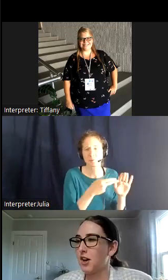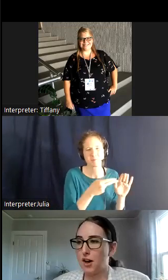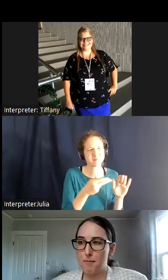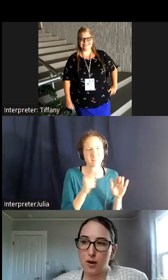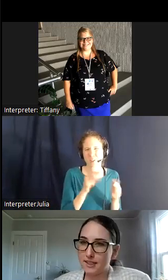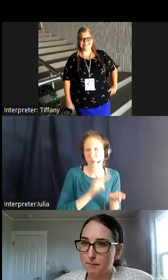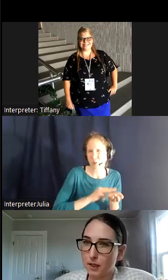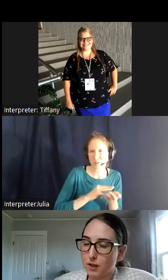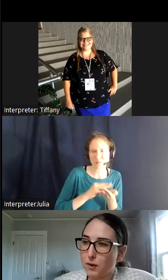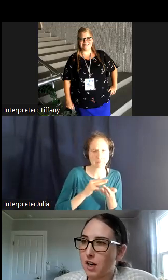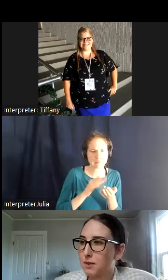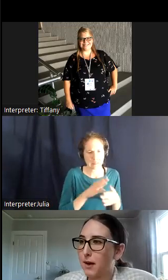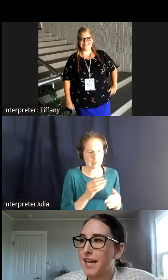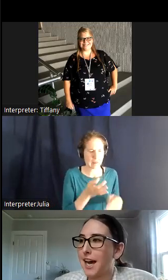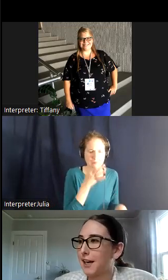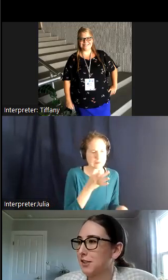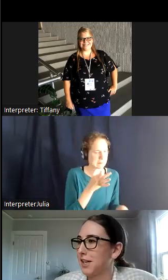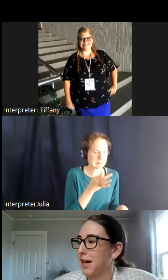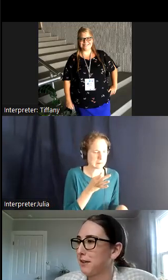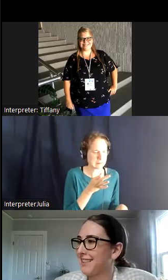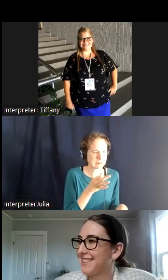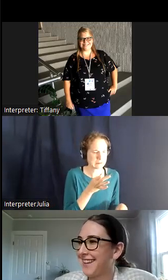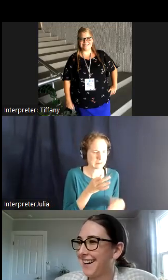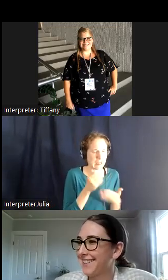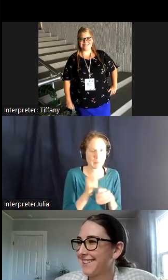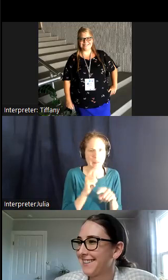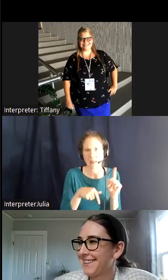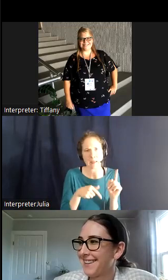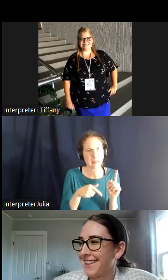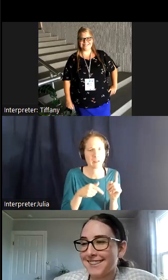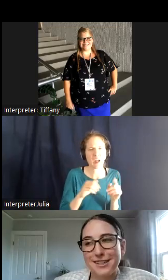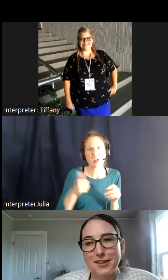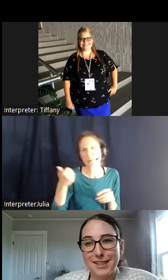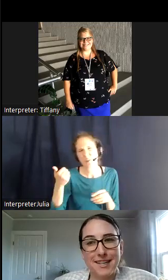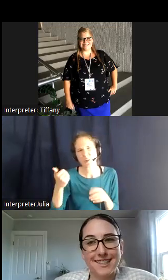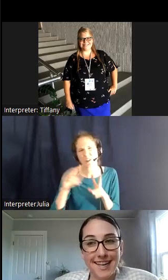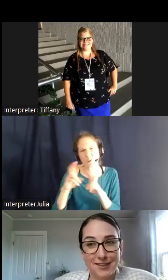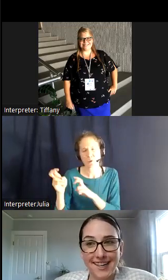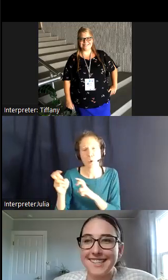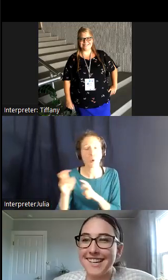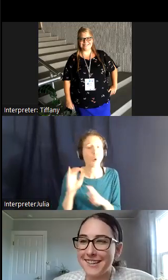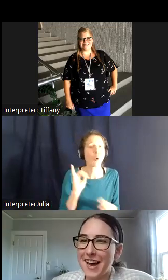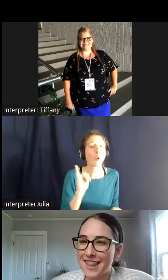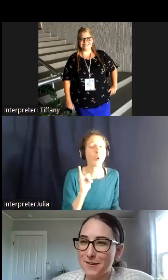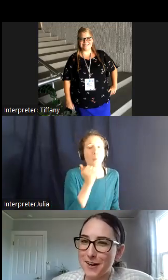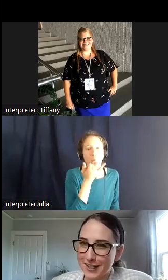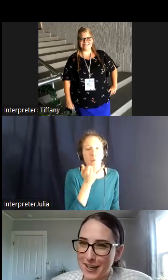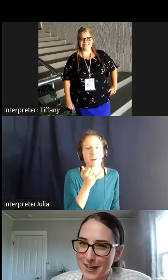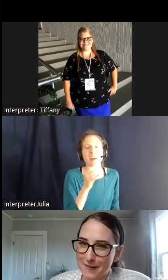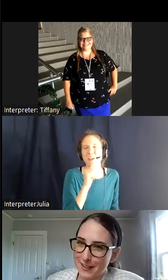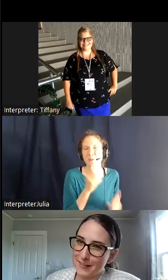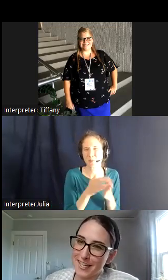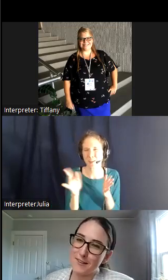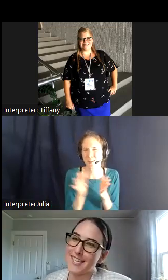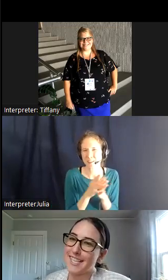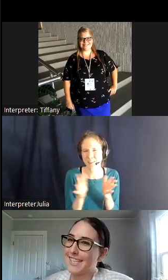range, all the same language we talked about. And actually, I'm realizing that that's incorrect because age range, I think we are talking